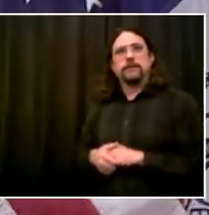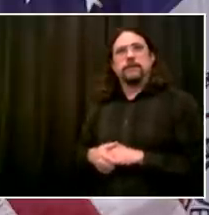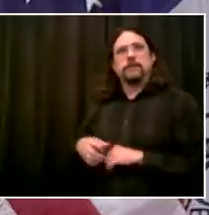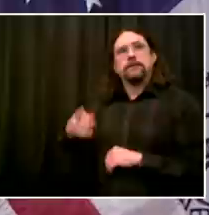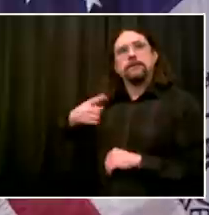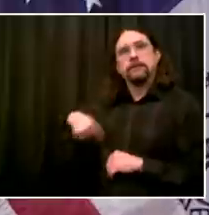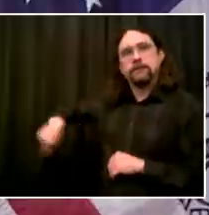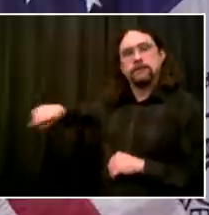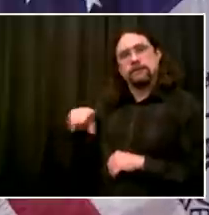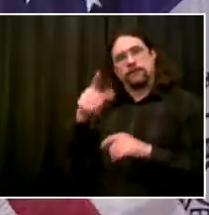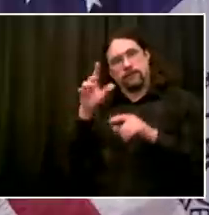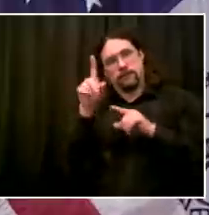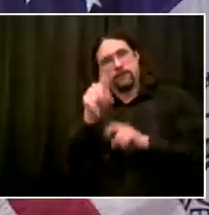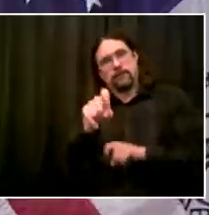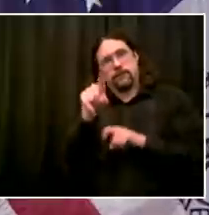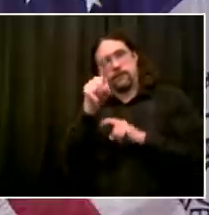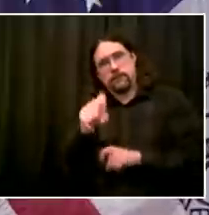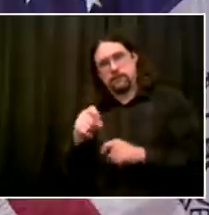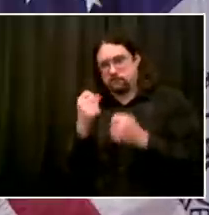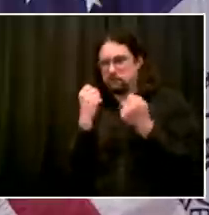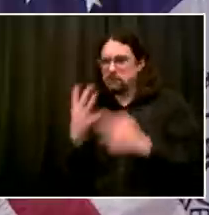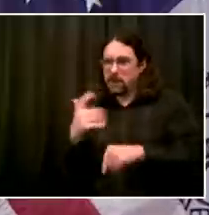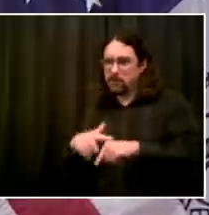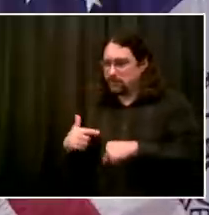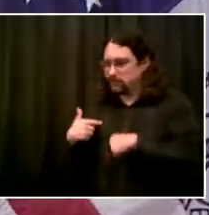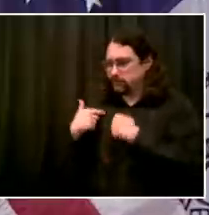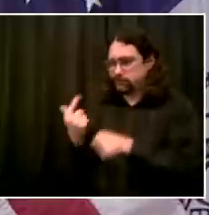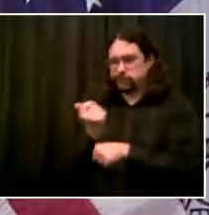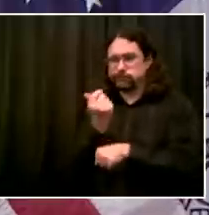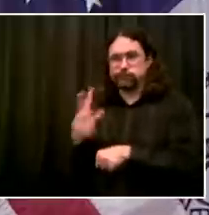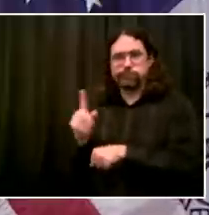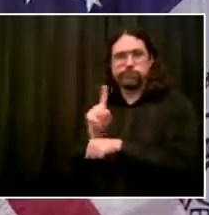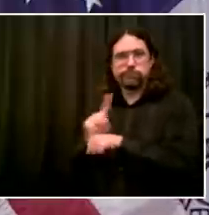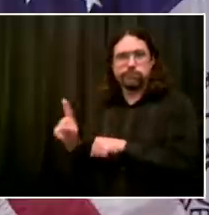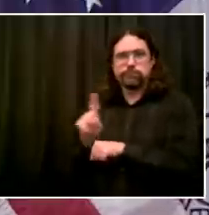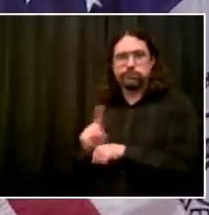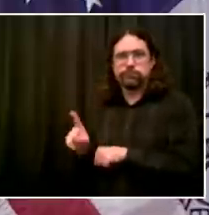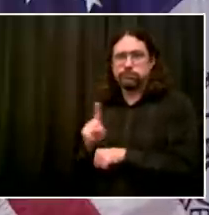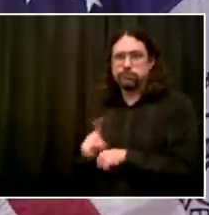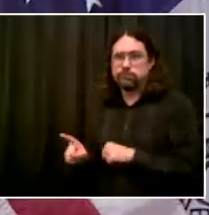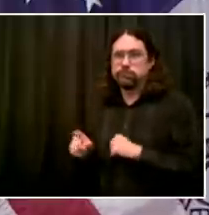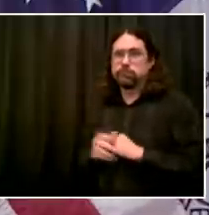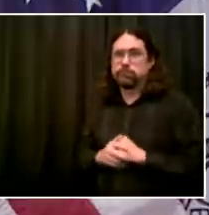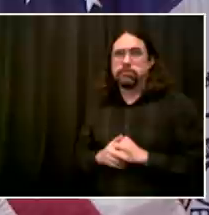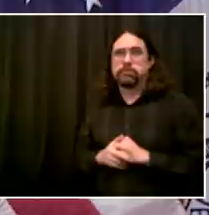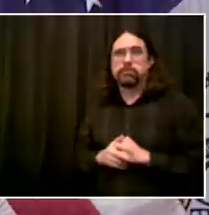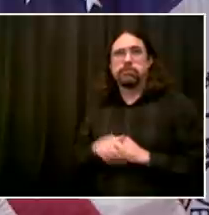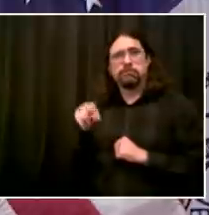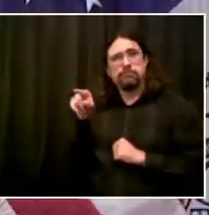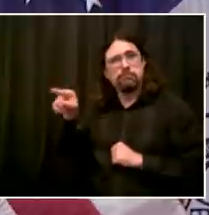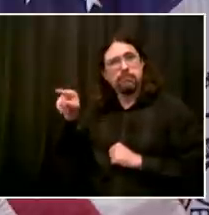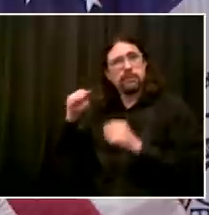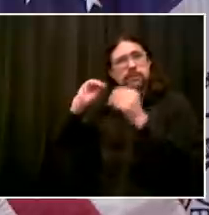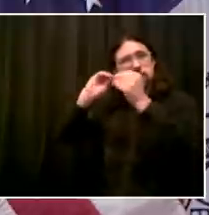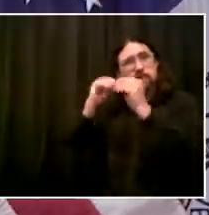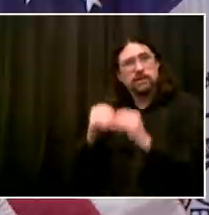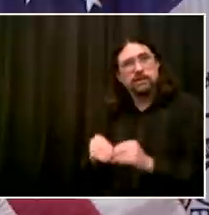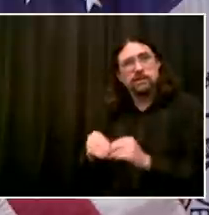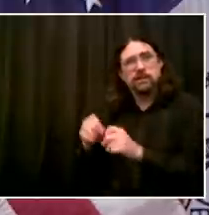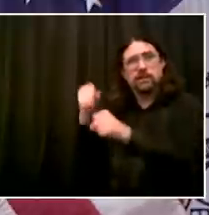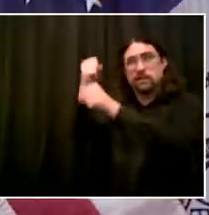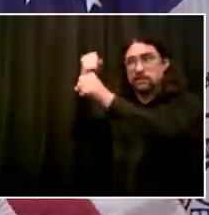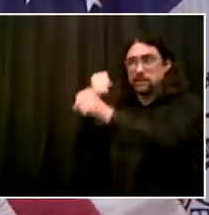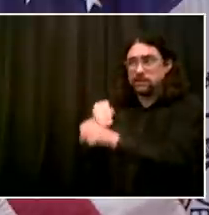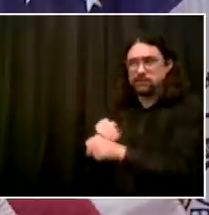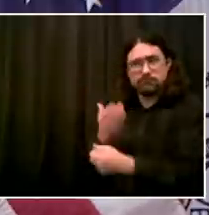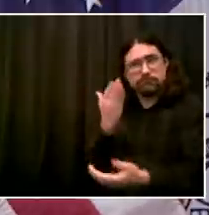indicates that people have stayed home, they've sheltered in place, the numbers are